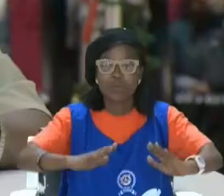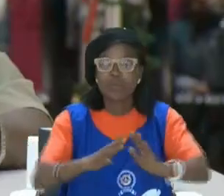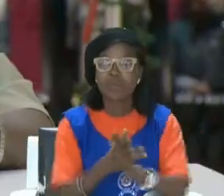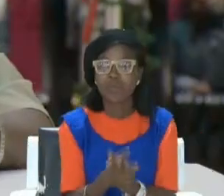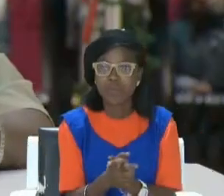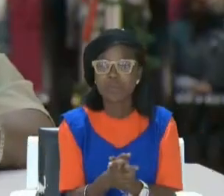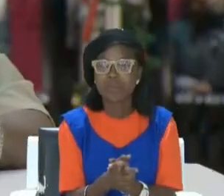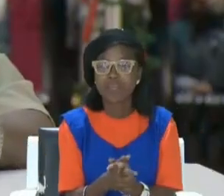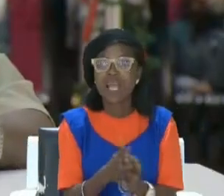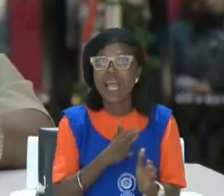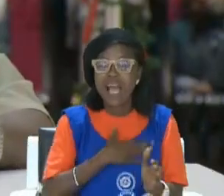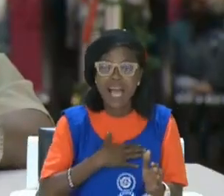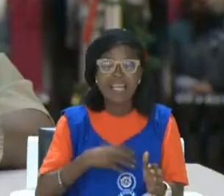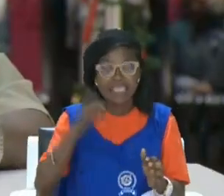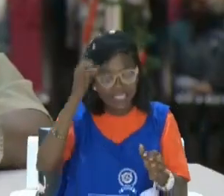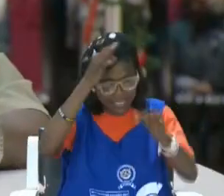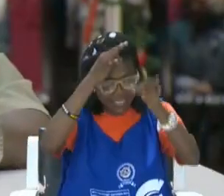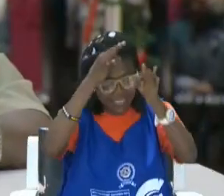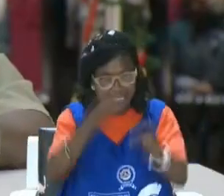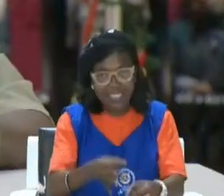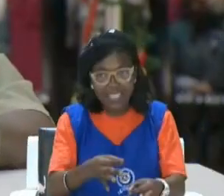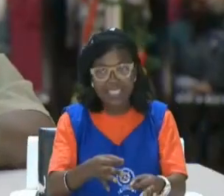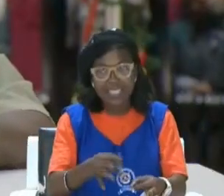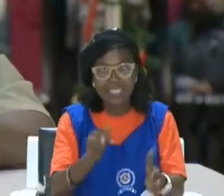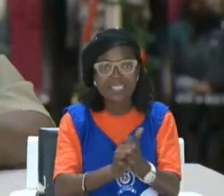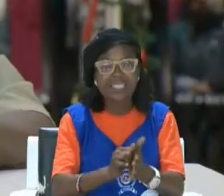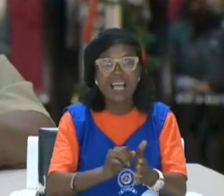And he decided, "I will give you a city.